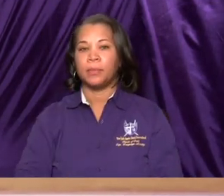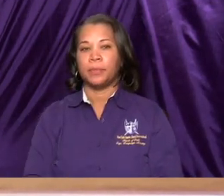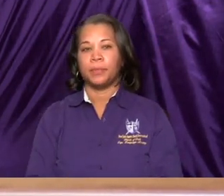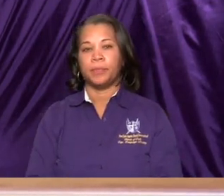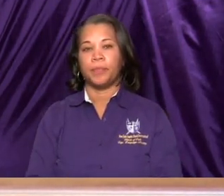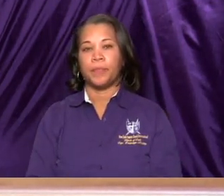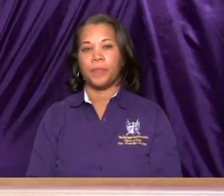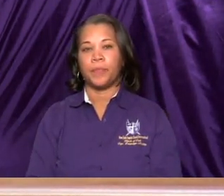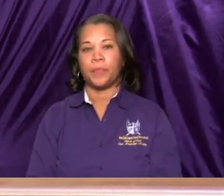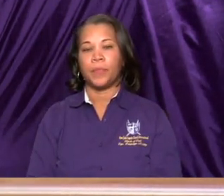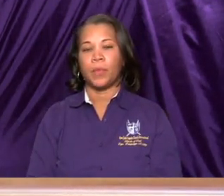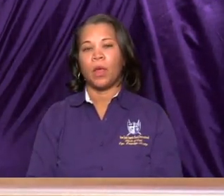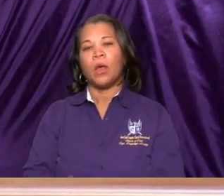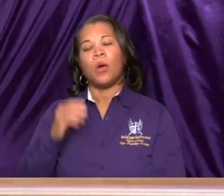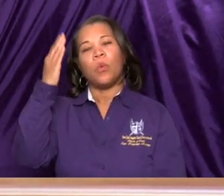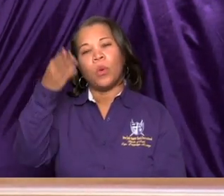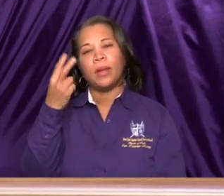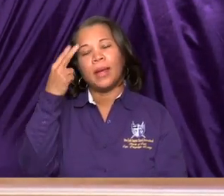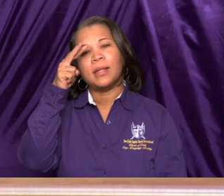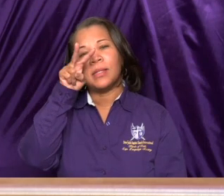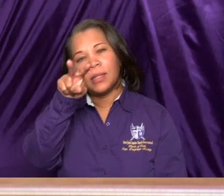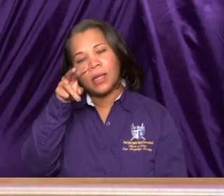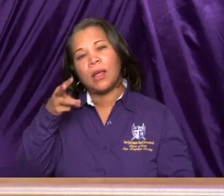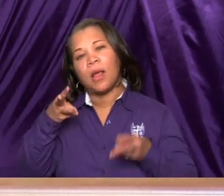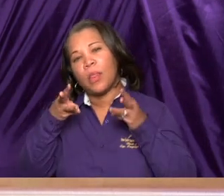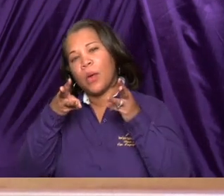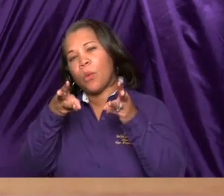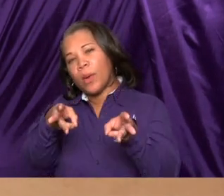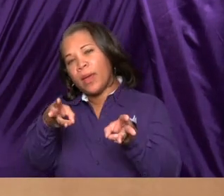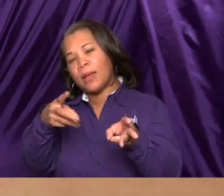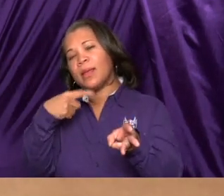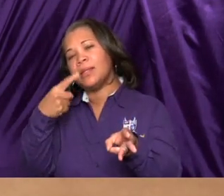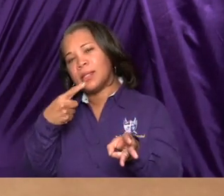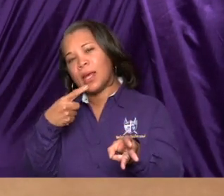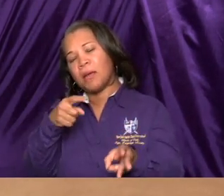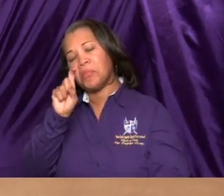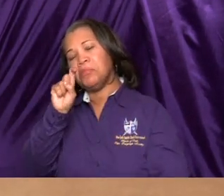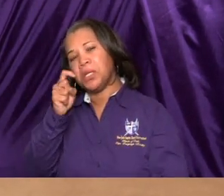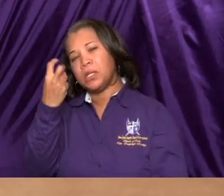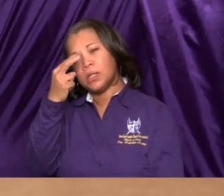Am I ever going to be able to see the way they say I'm supposed to see?